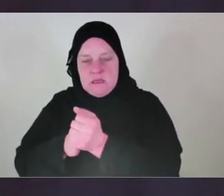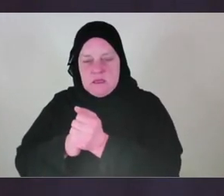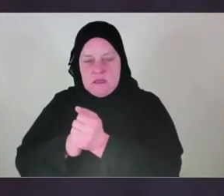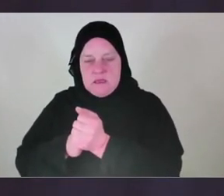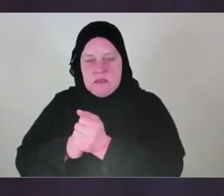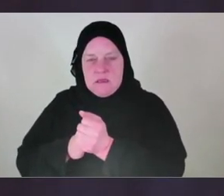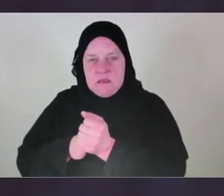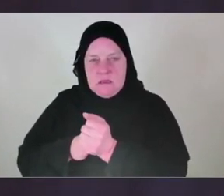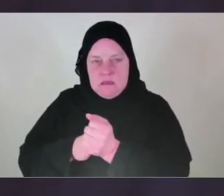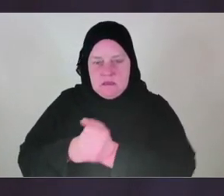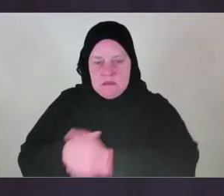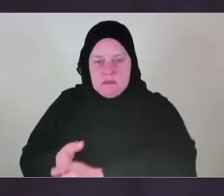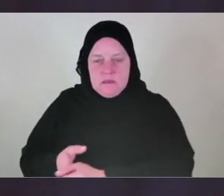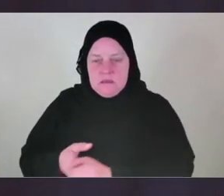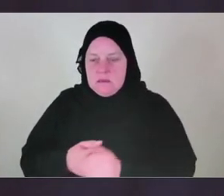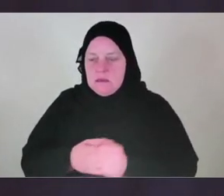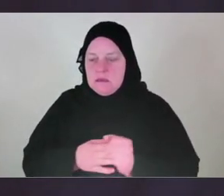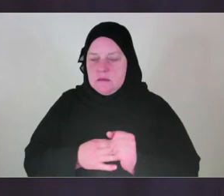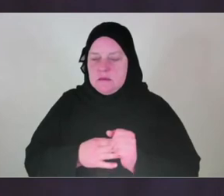Al-Ma'mun billah.